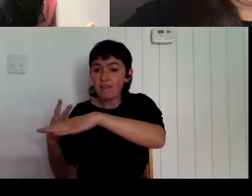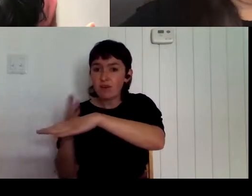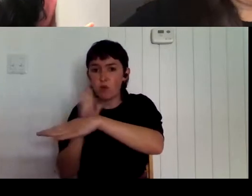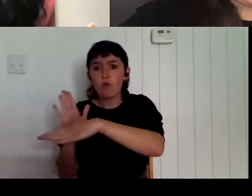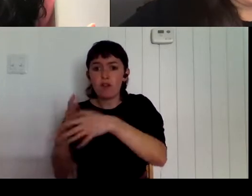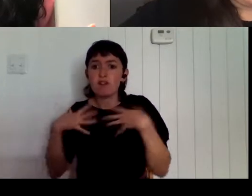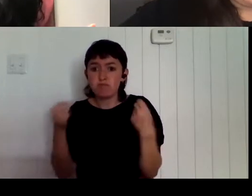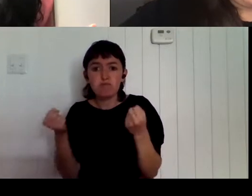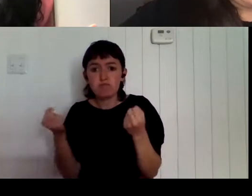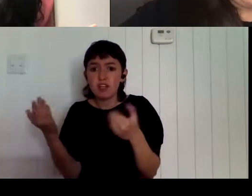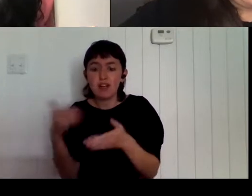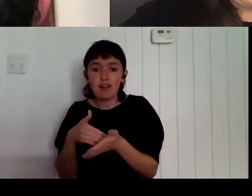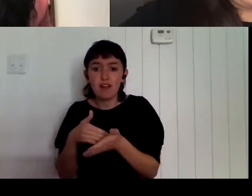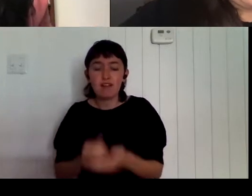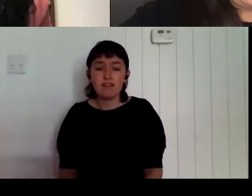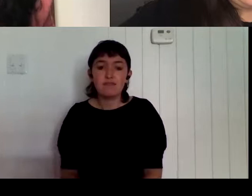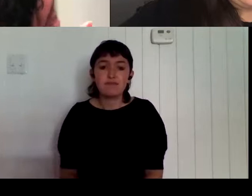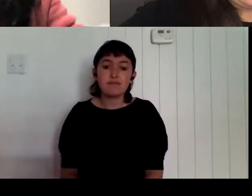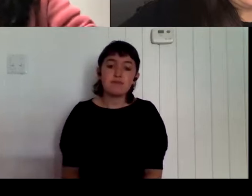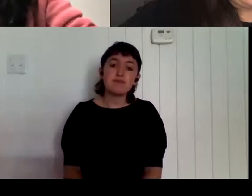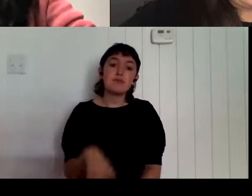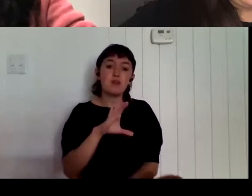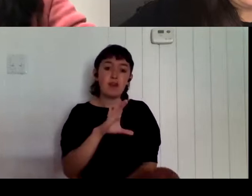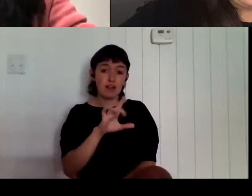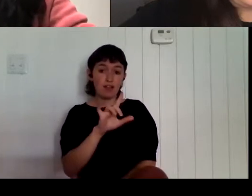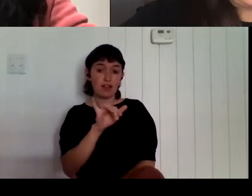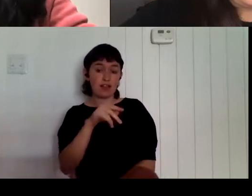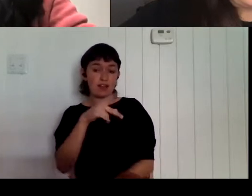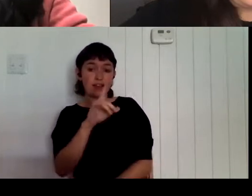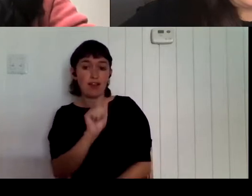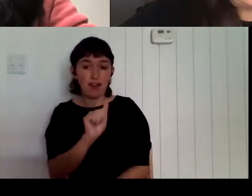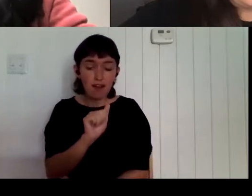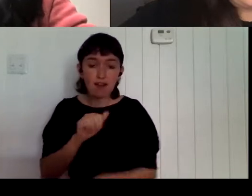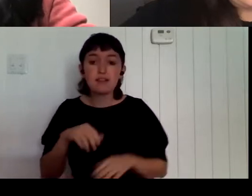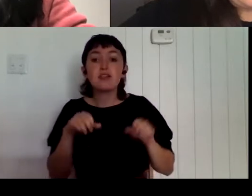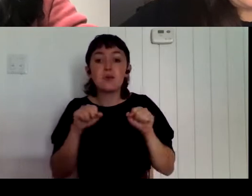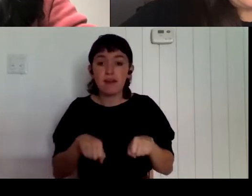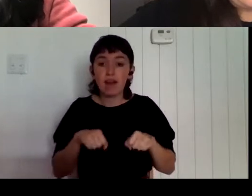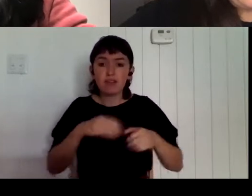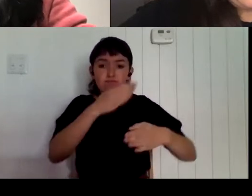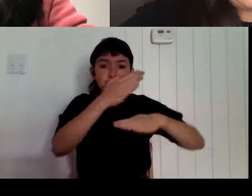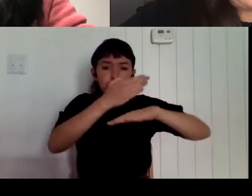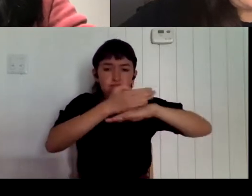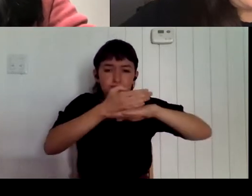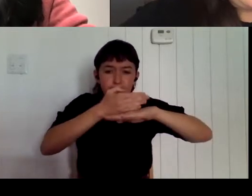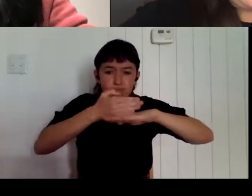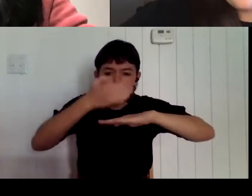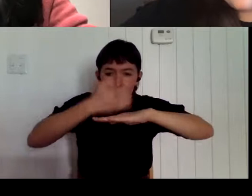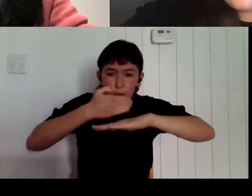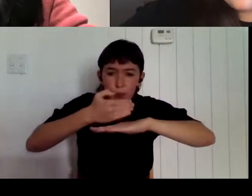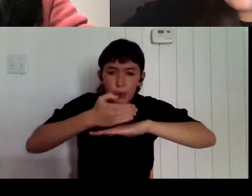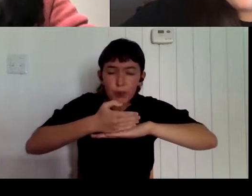jellyfish. So, clidia, you can chop into many little pieces and you'll get a bunch of smaller